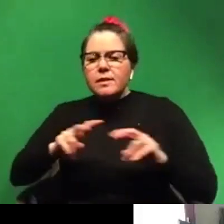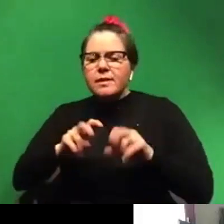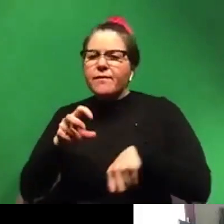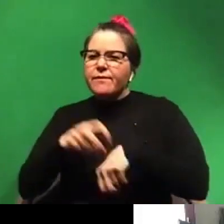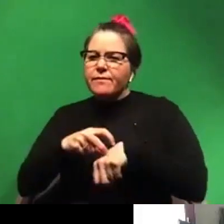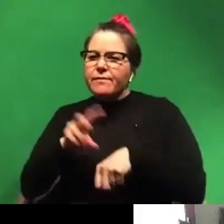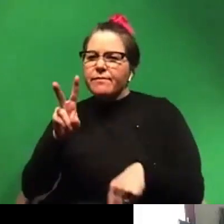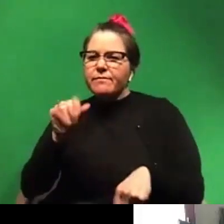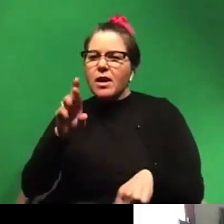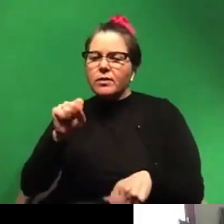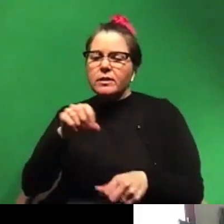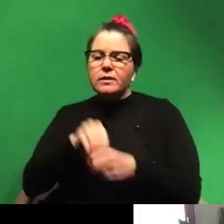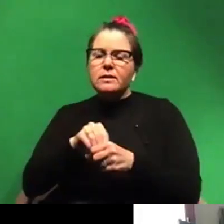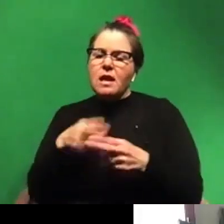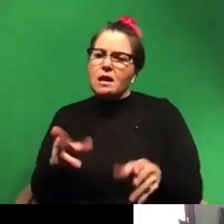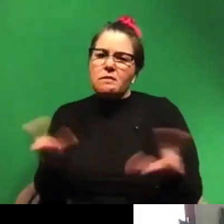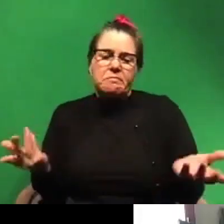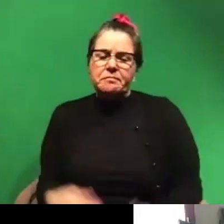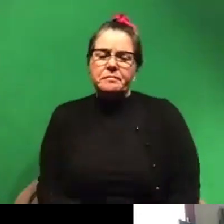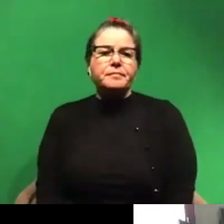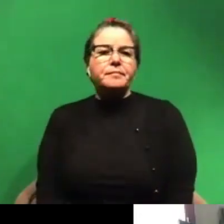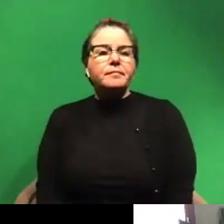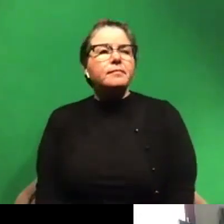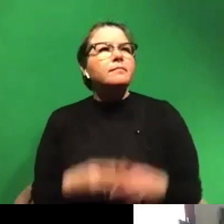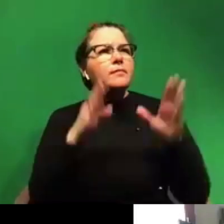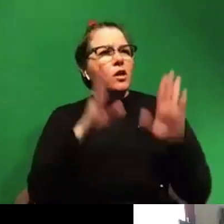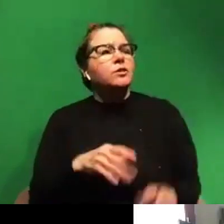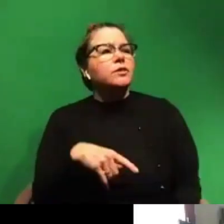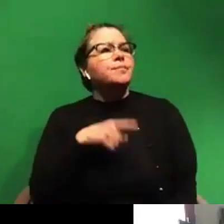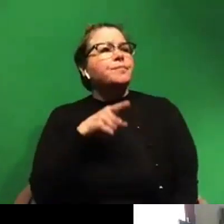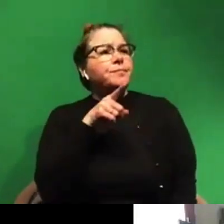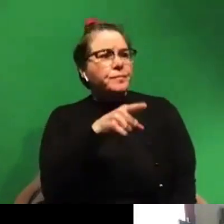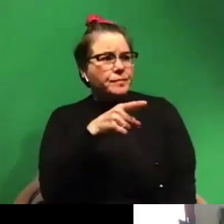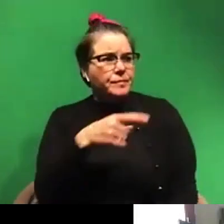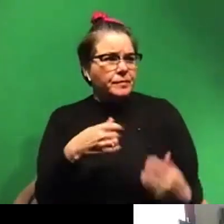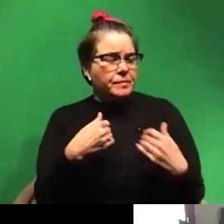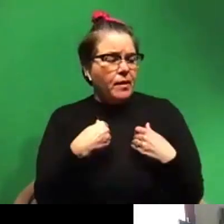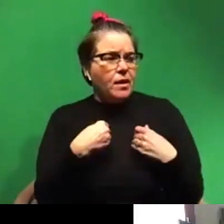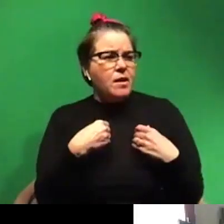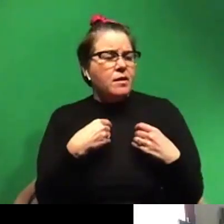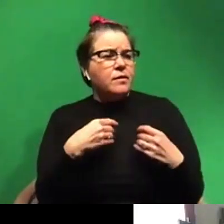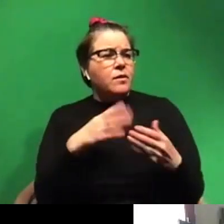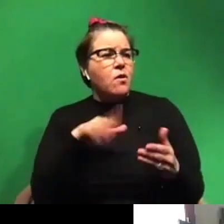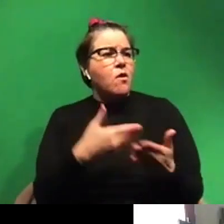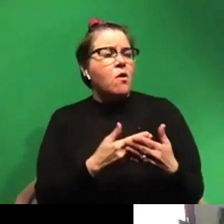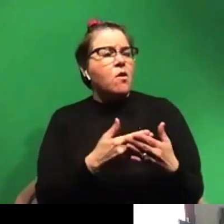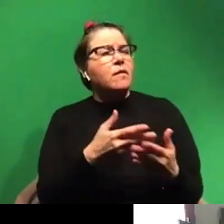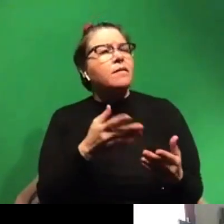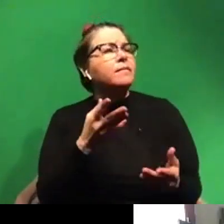eggs. Awesome. If you had all of like the